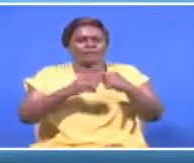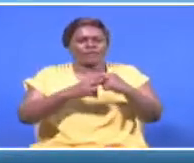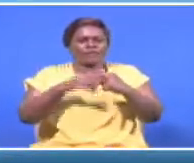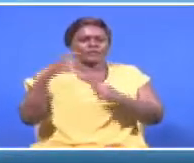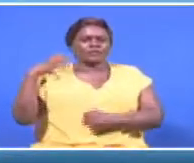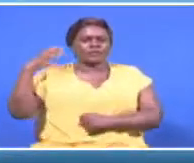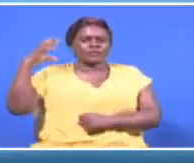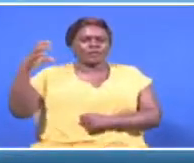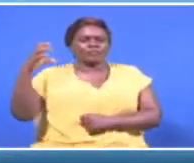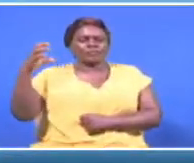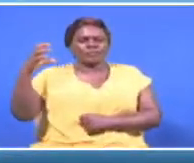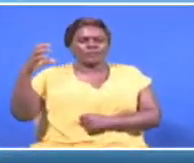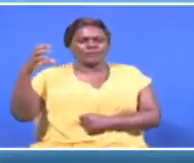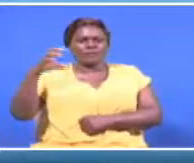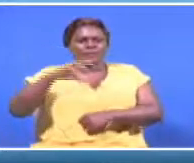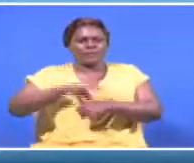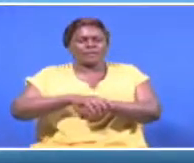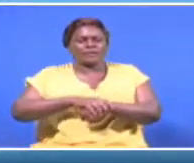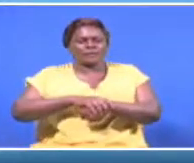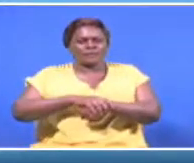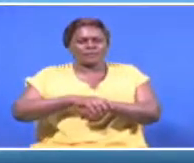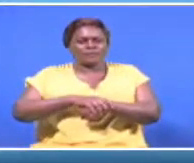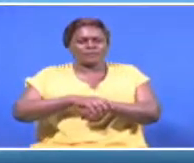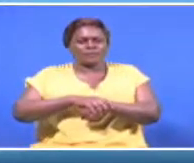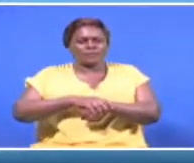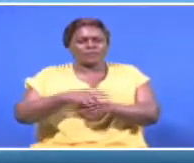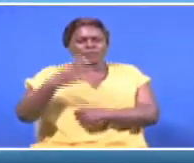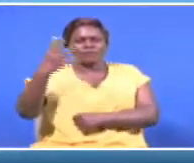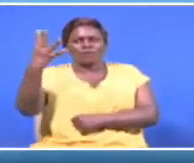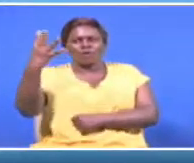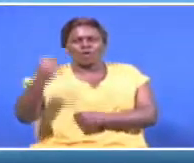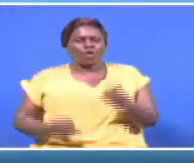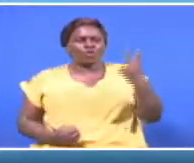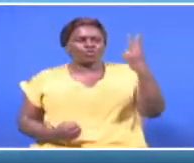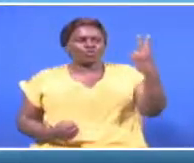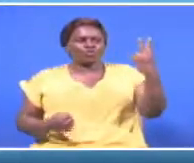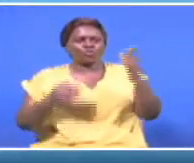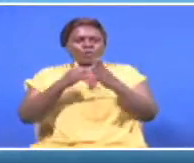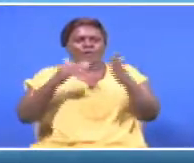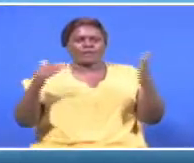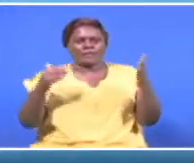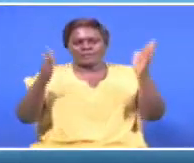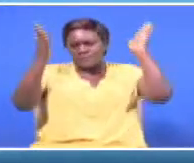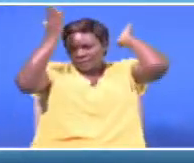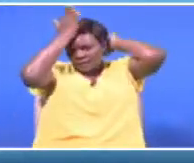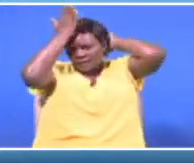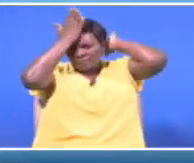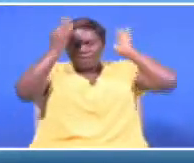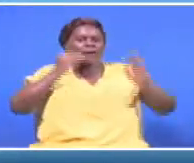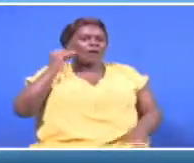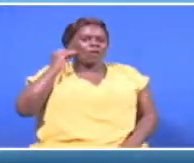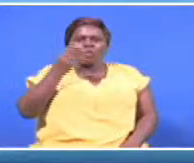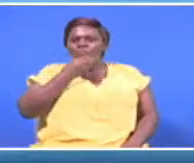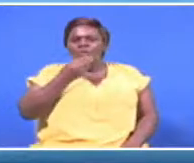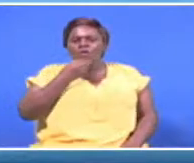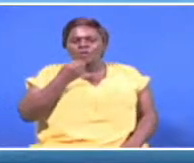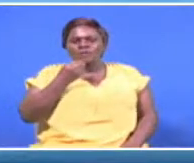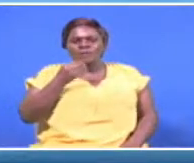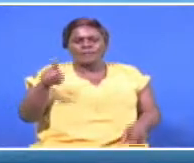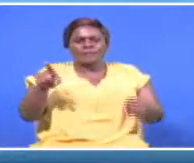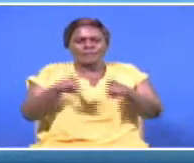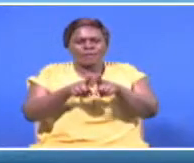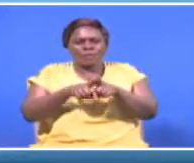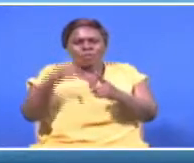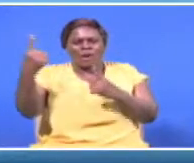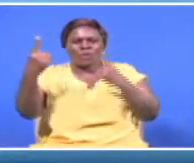Charity Shield Cup after securing a very sweet 4-2 victory against a stubborn Kakamega Homeboyz. The tie had